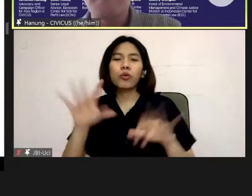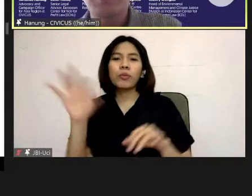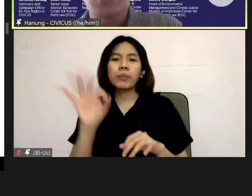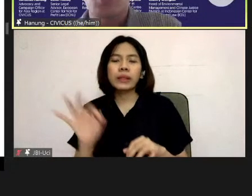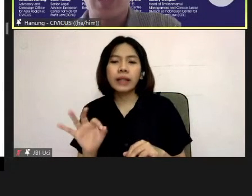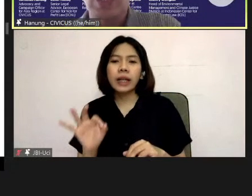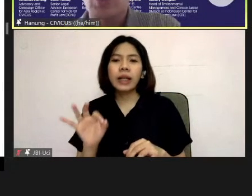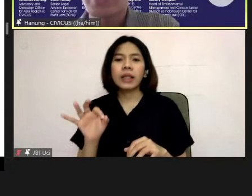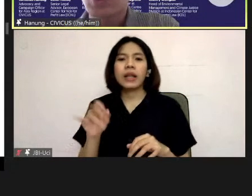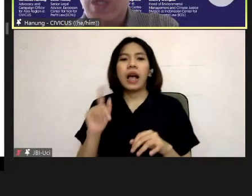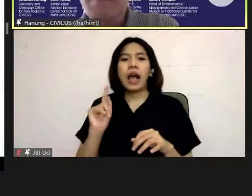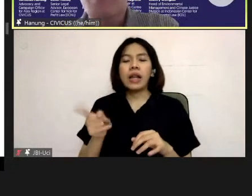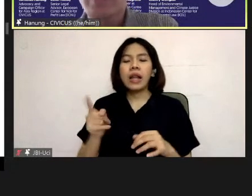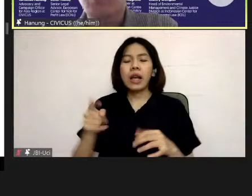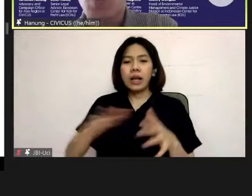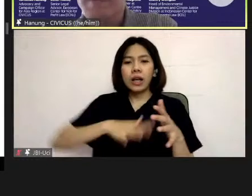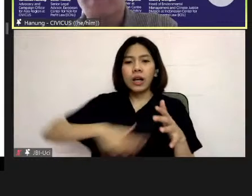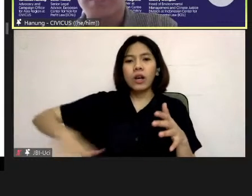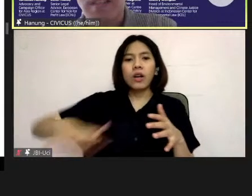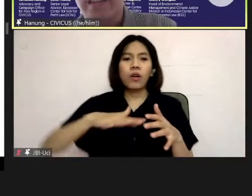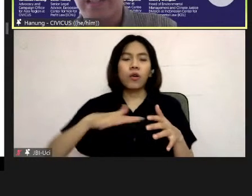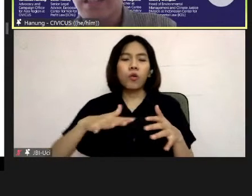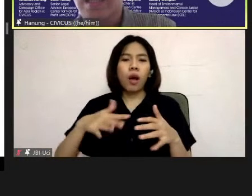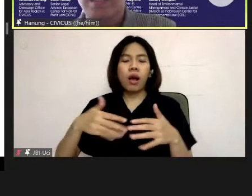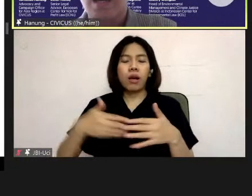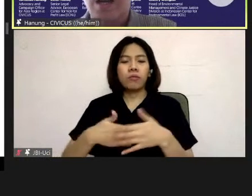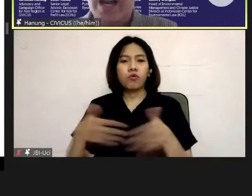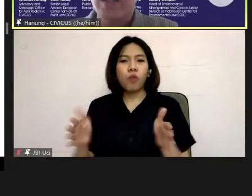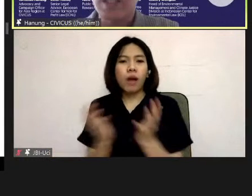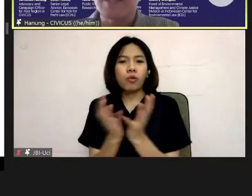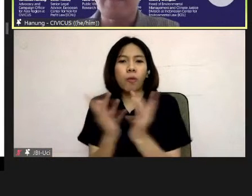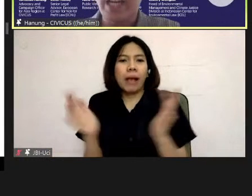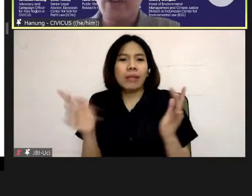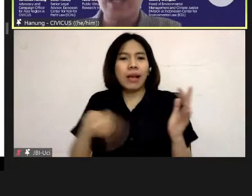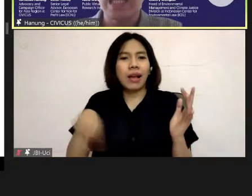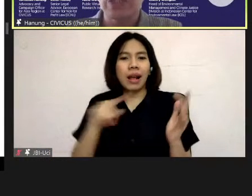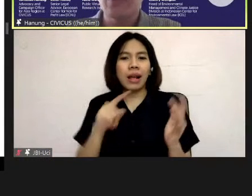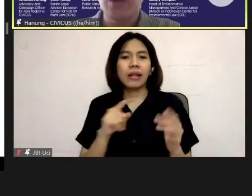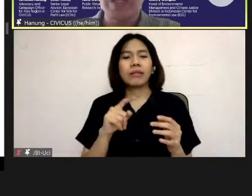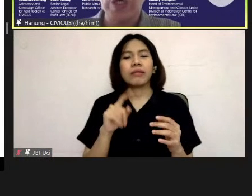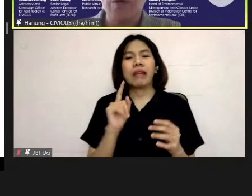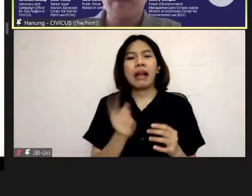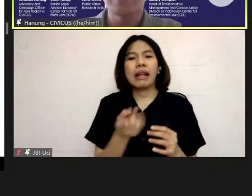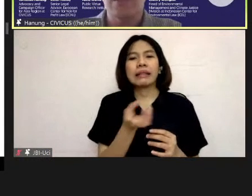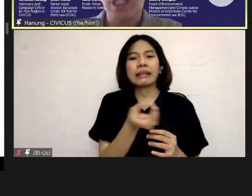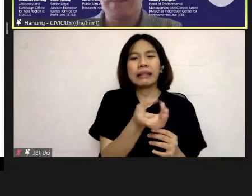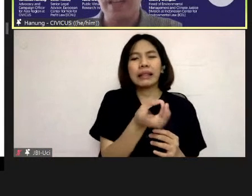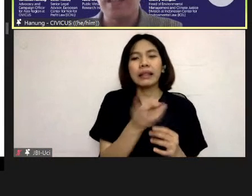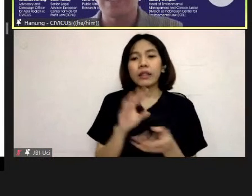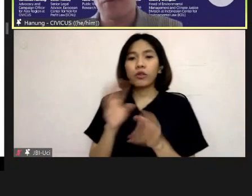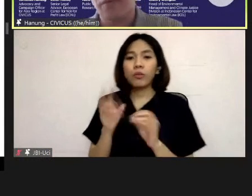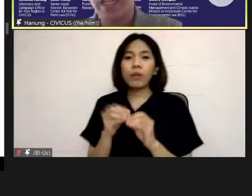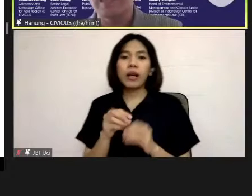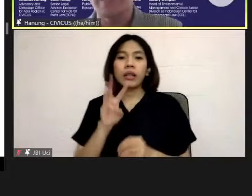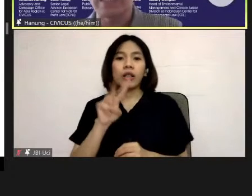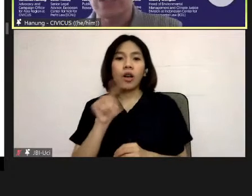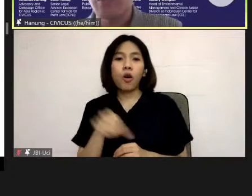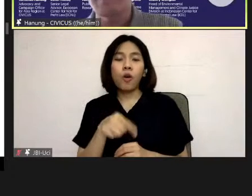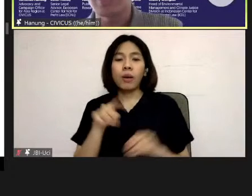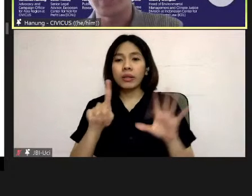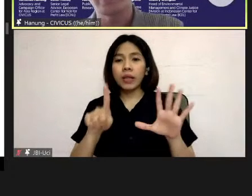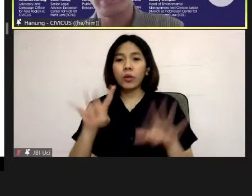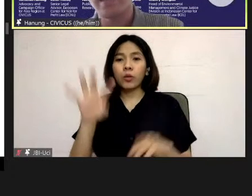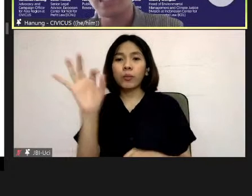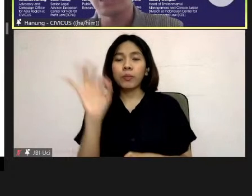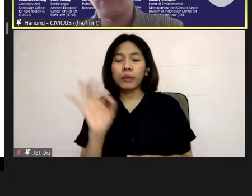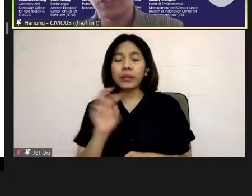environment, while only 3.1% are actually benefiting from the open civic space that provided by the